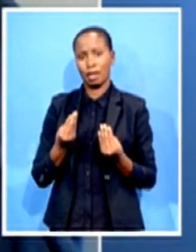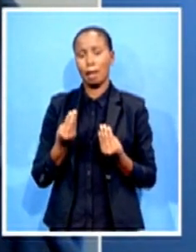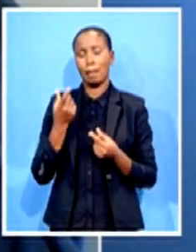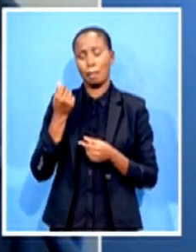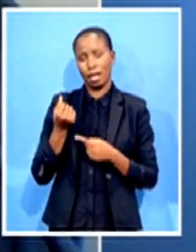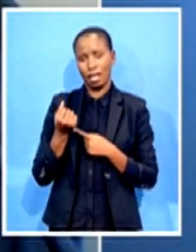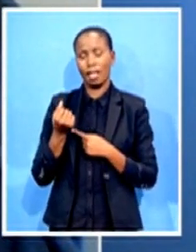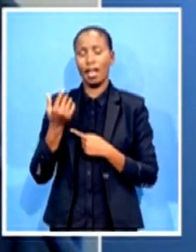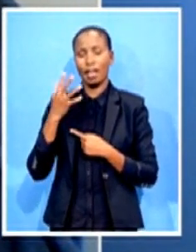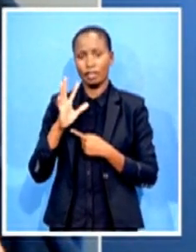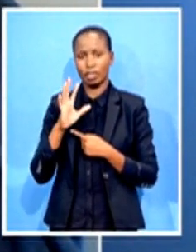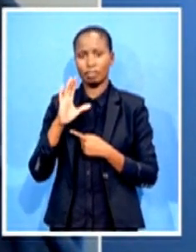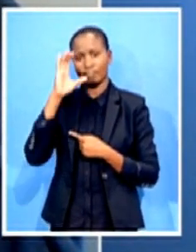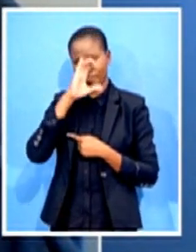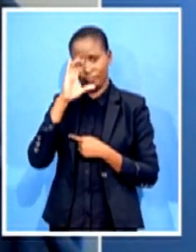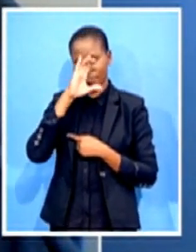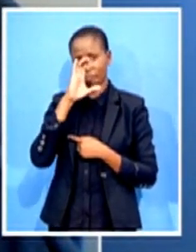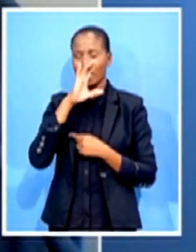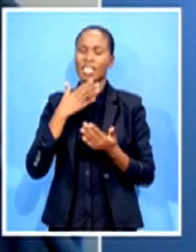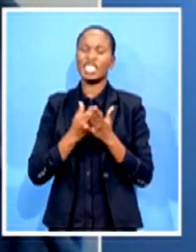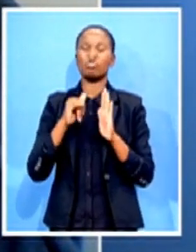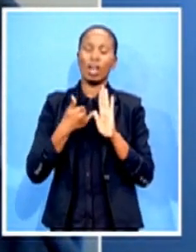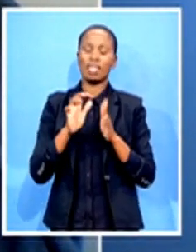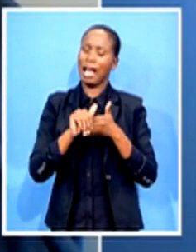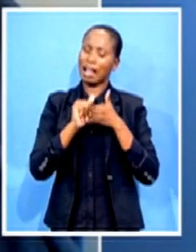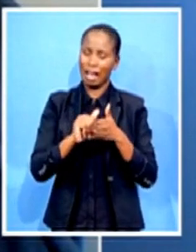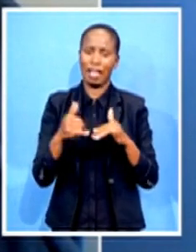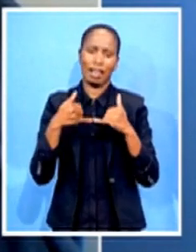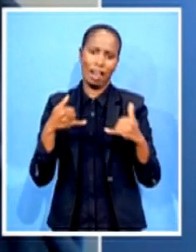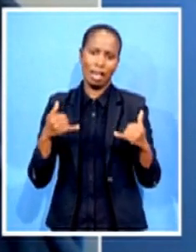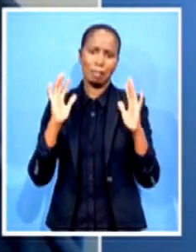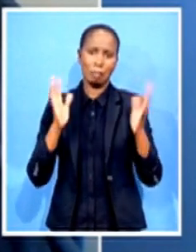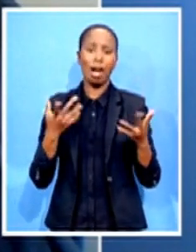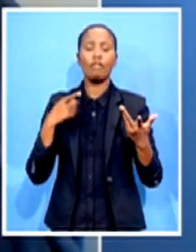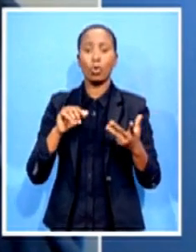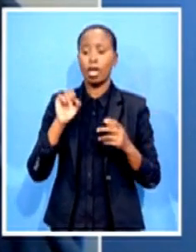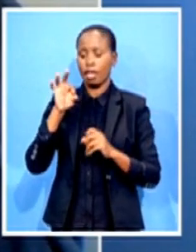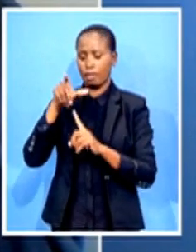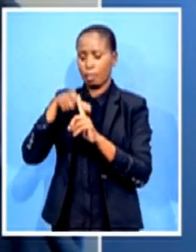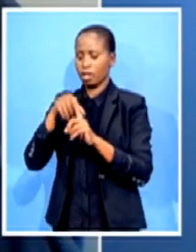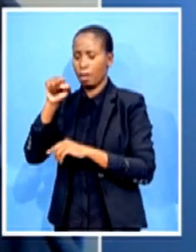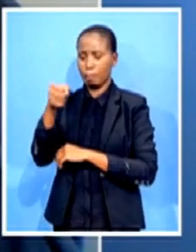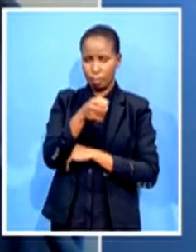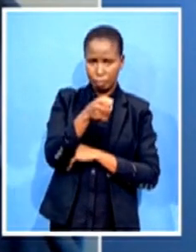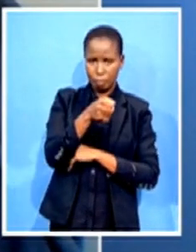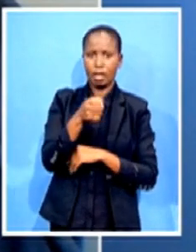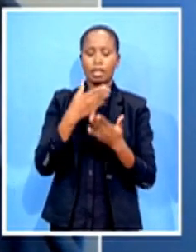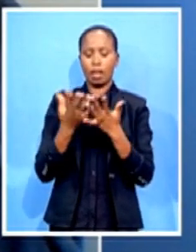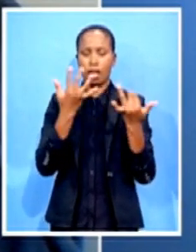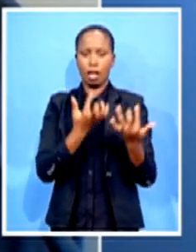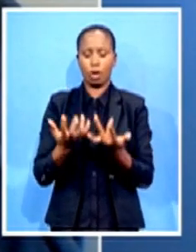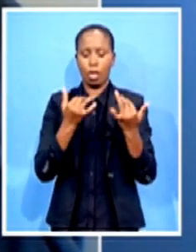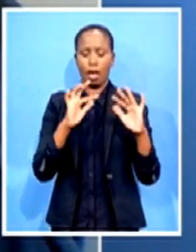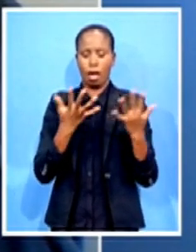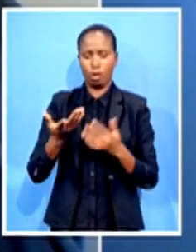of guideline to employers when they do calculations of salaries. And of course, there has to be something that